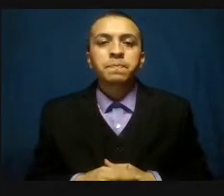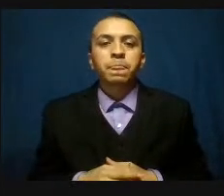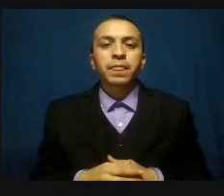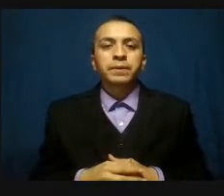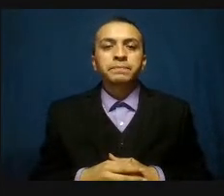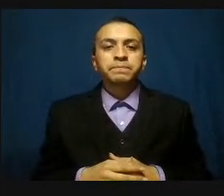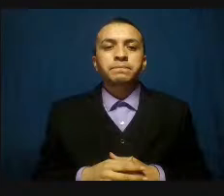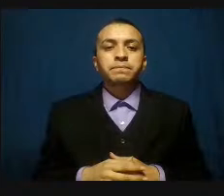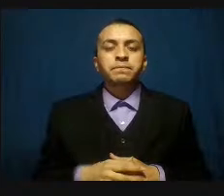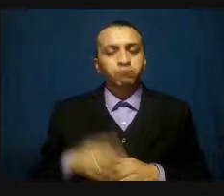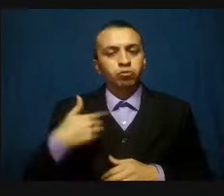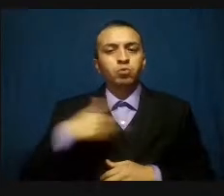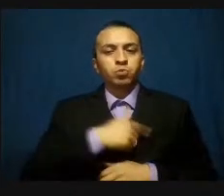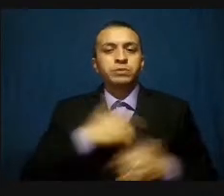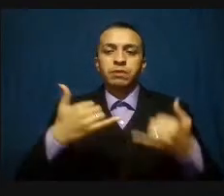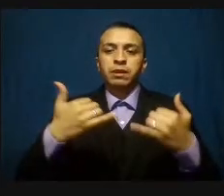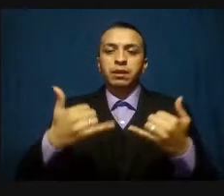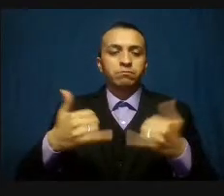opening up the roads,